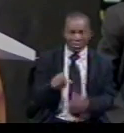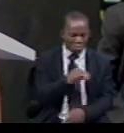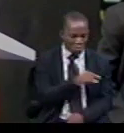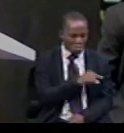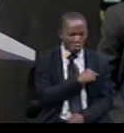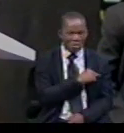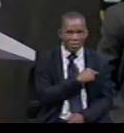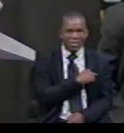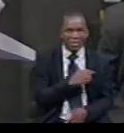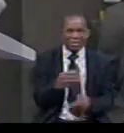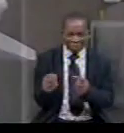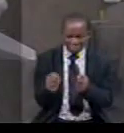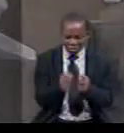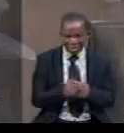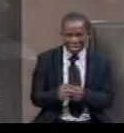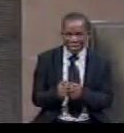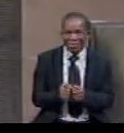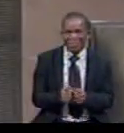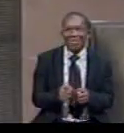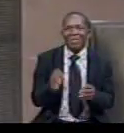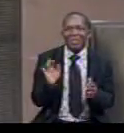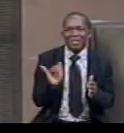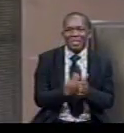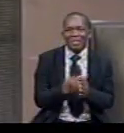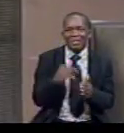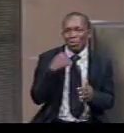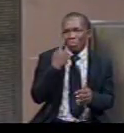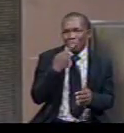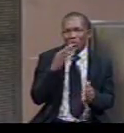explosion. And that is who he is.